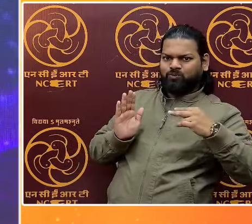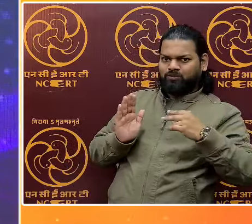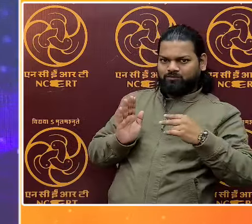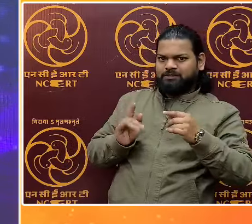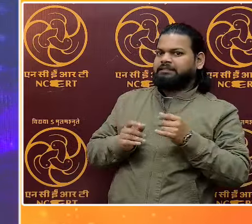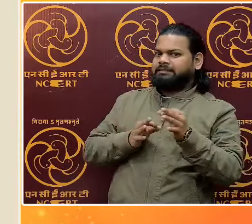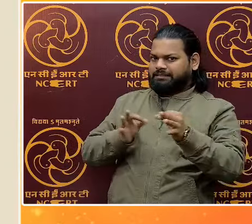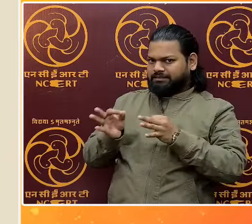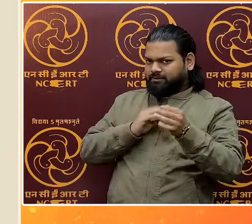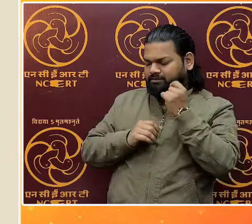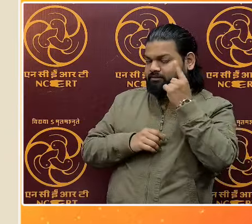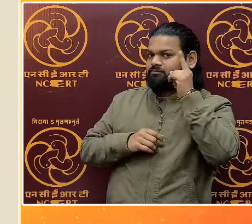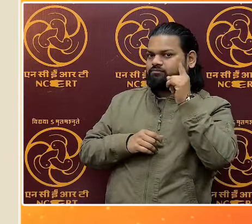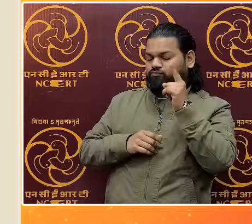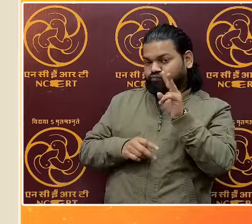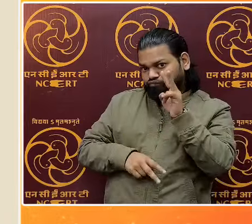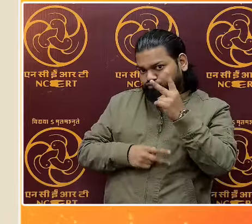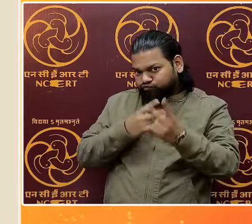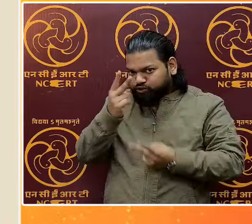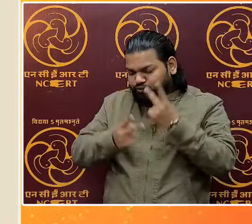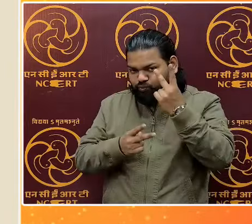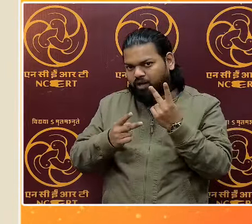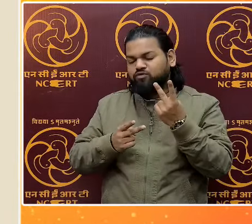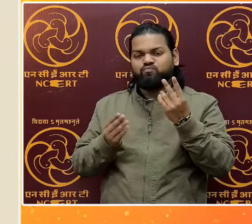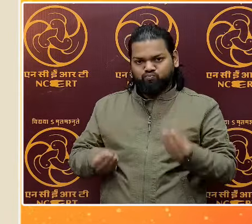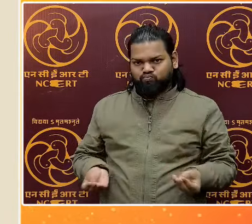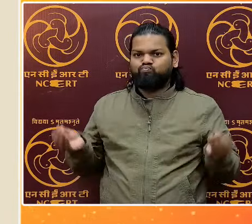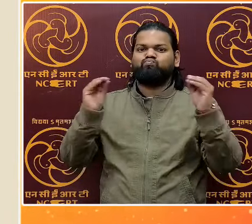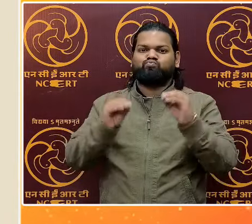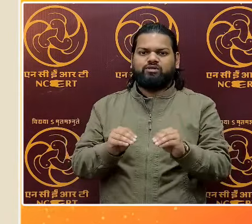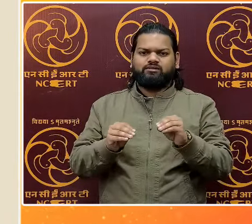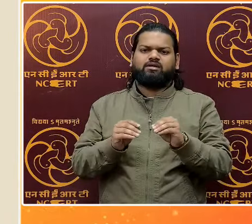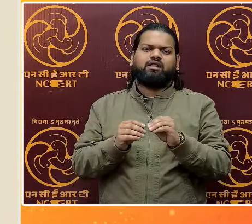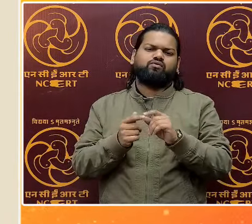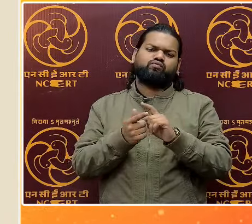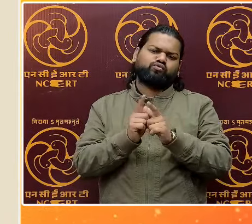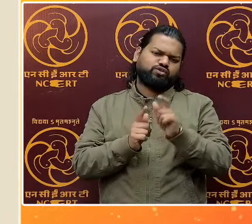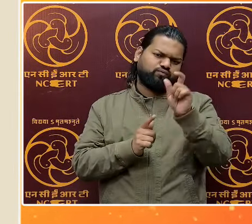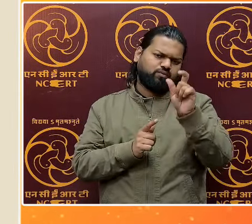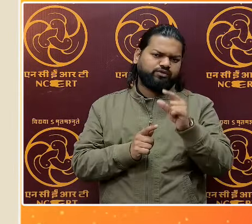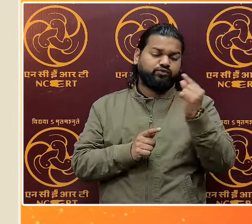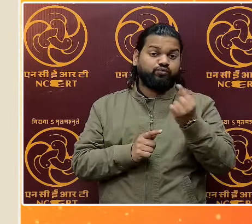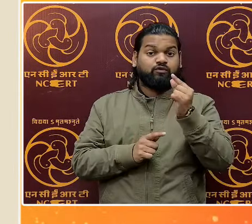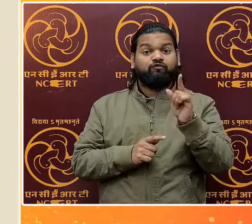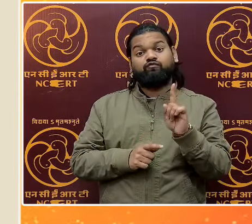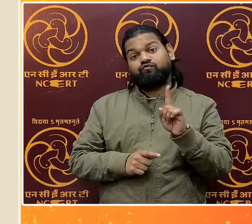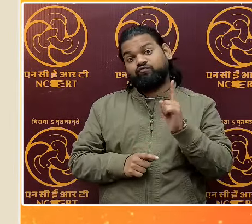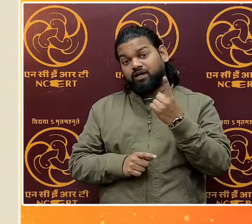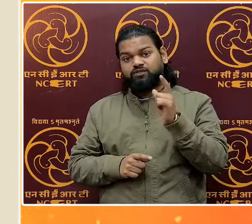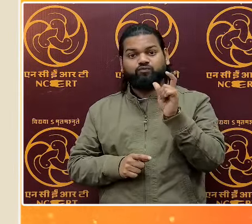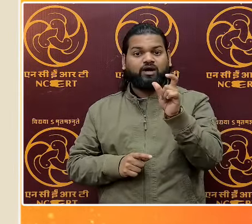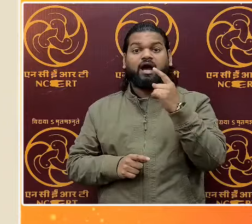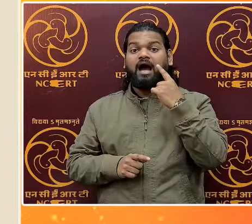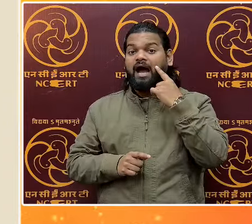So, before that we need to be very through with these terms. So, the first term is incident